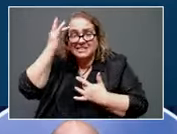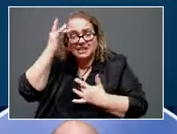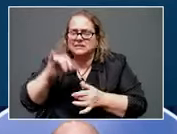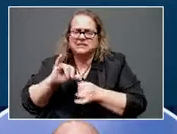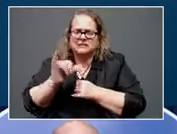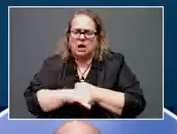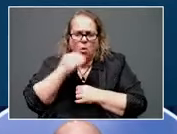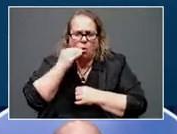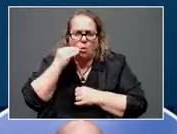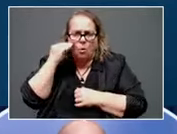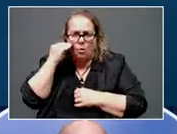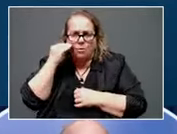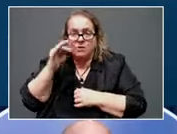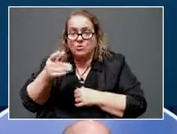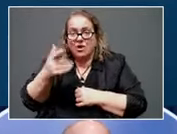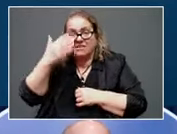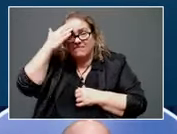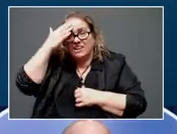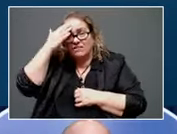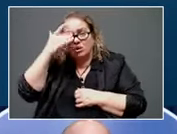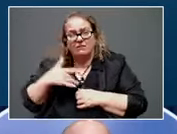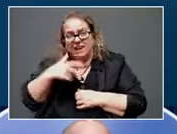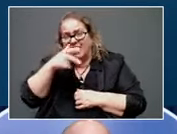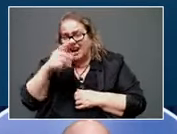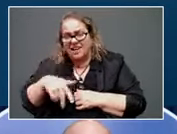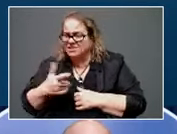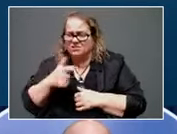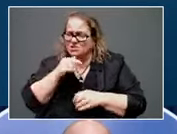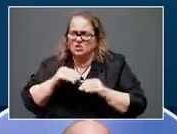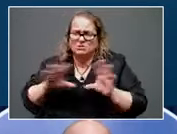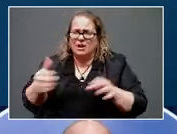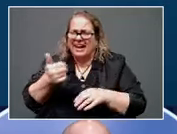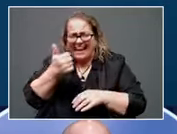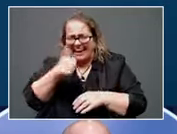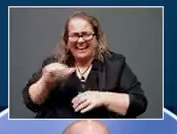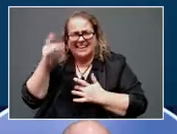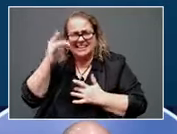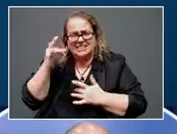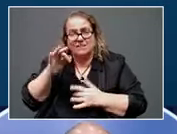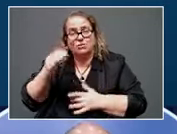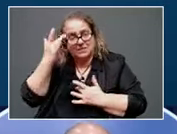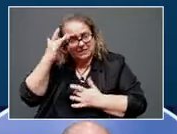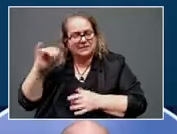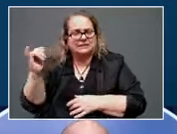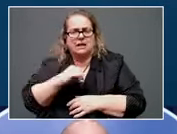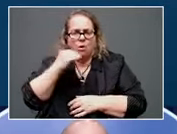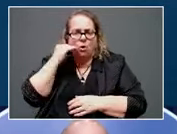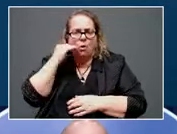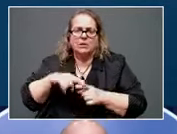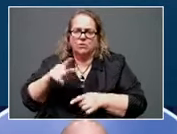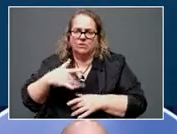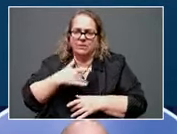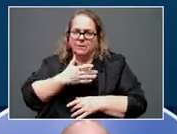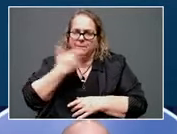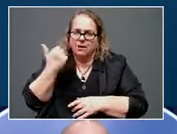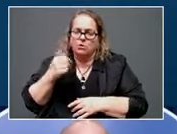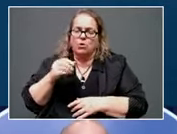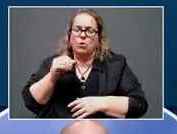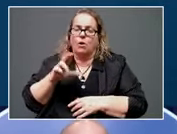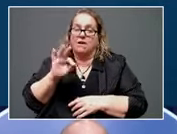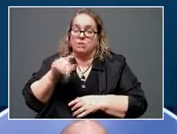you really feel crummy, don't spread any disease, not just COVID. So if you're sick, please stay home until you feel better. Or if you test positive